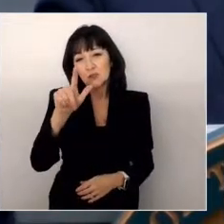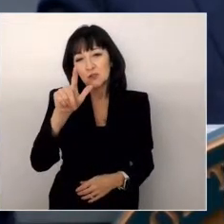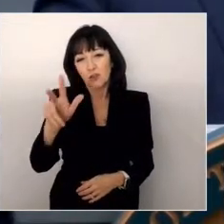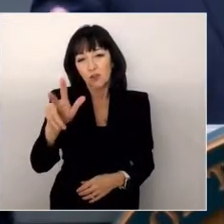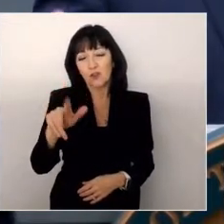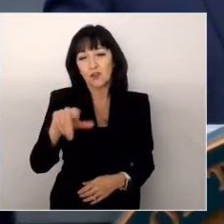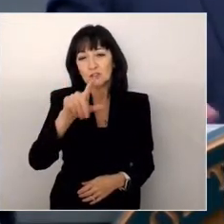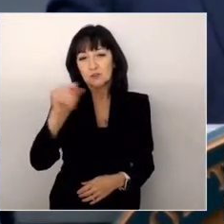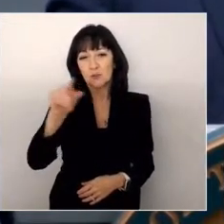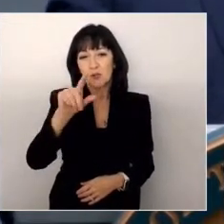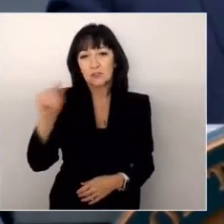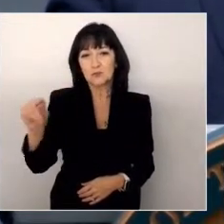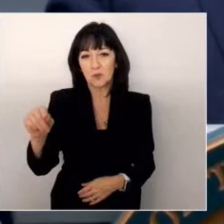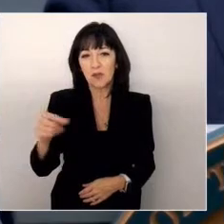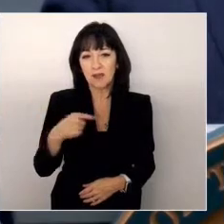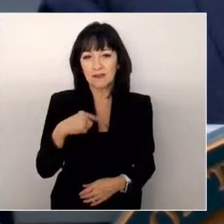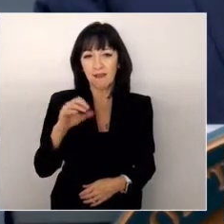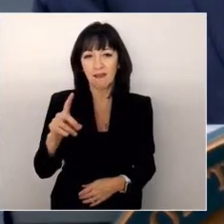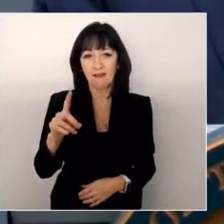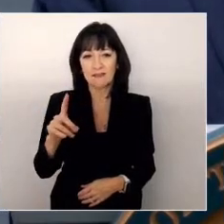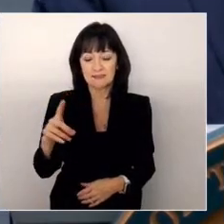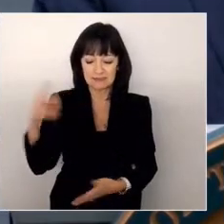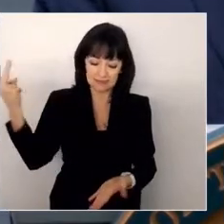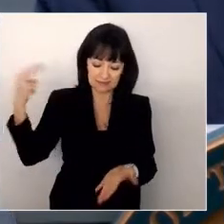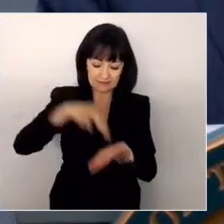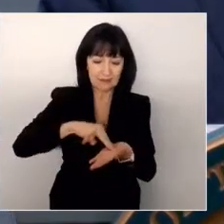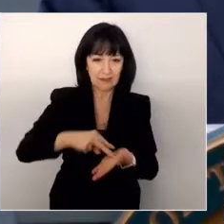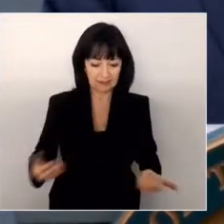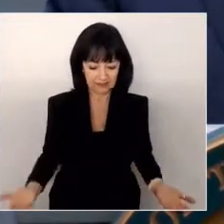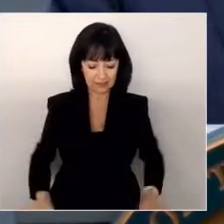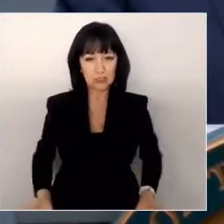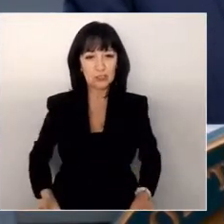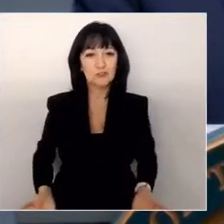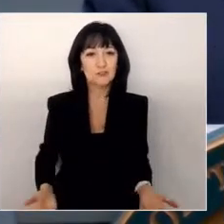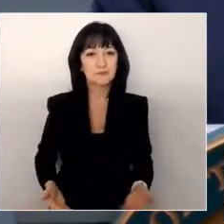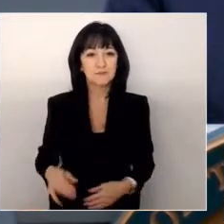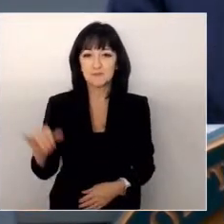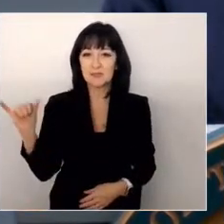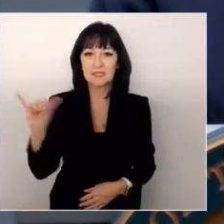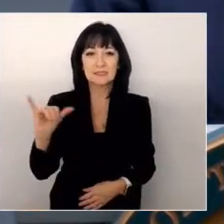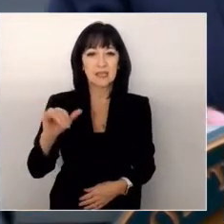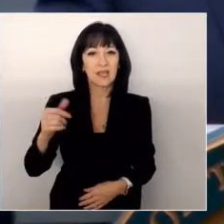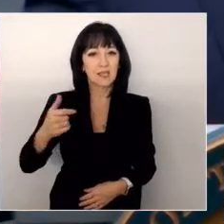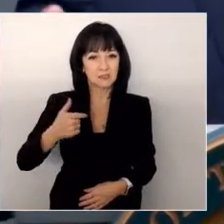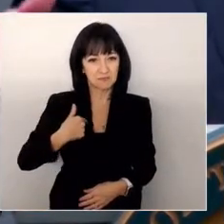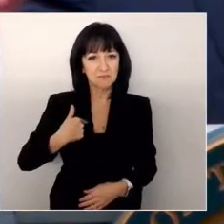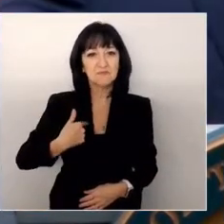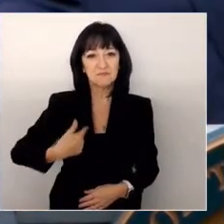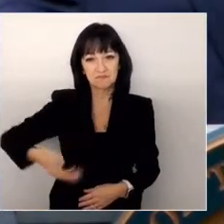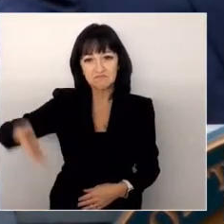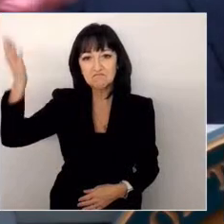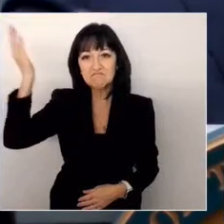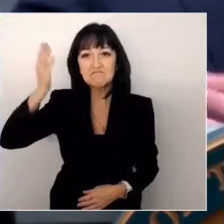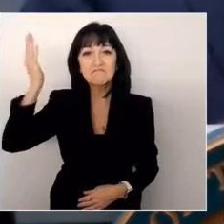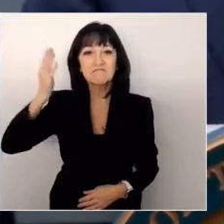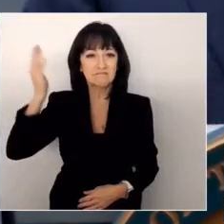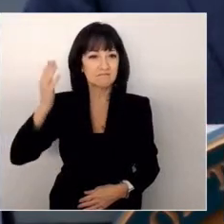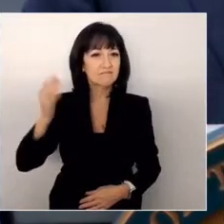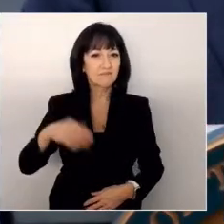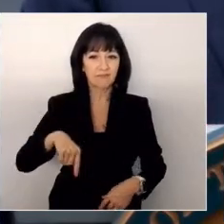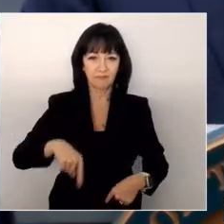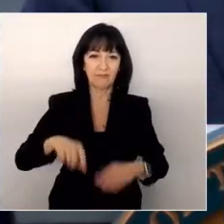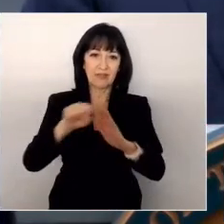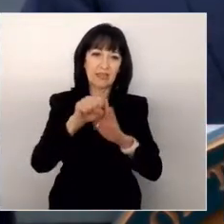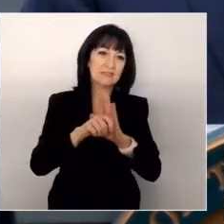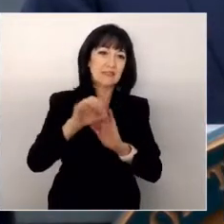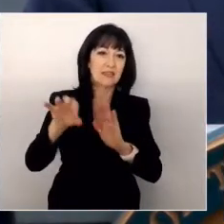I stood in this same spot to deliver the State of the State address. The chamber was packed.